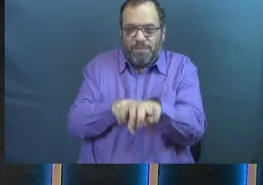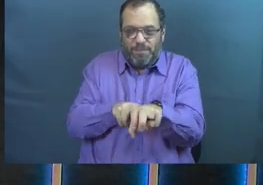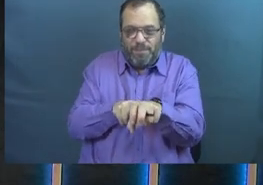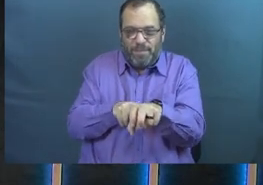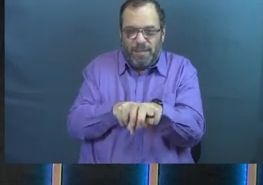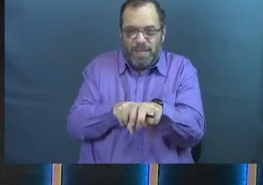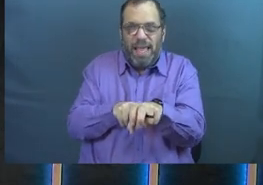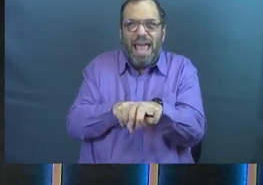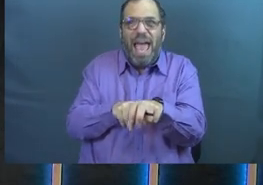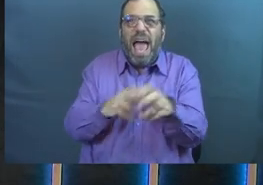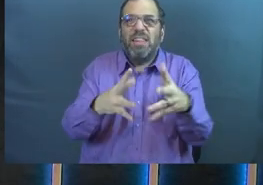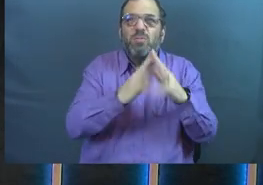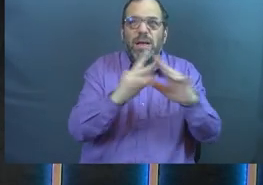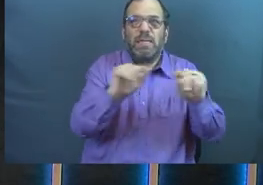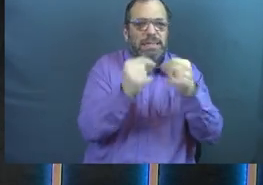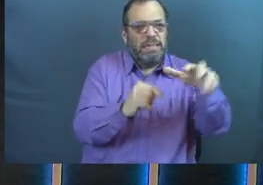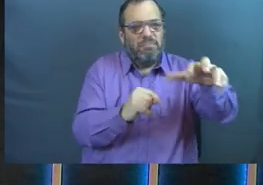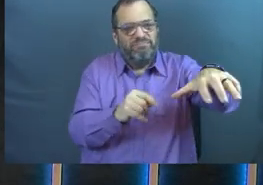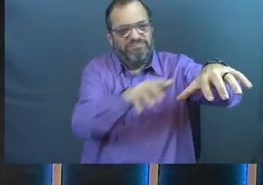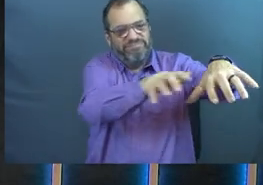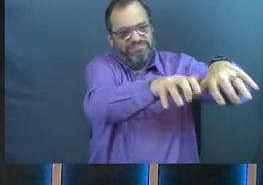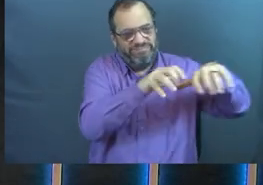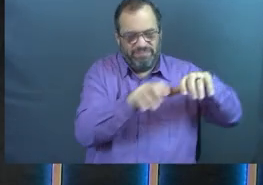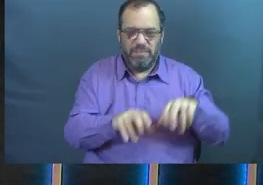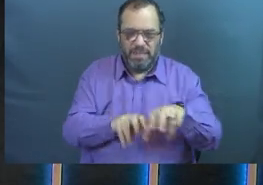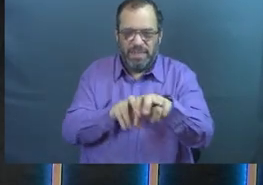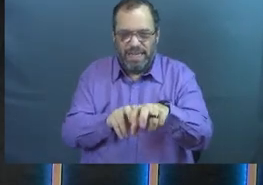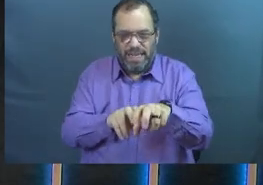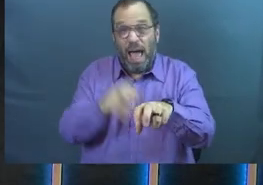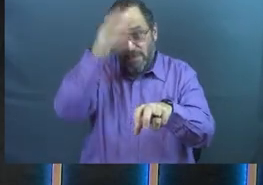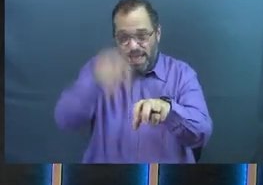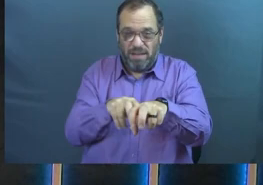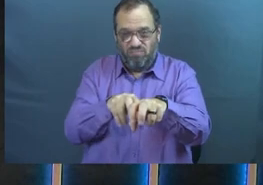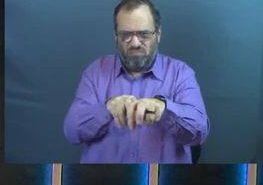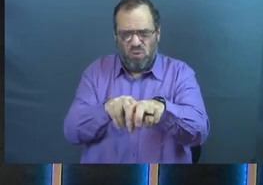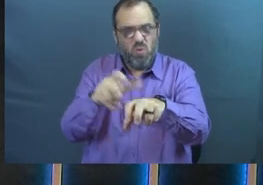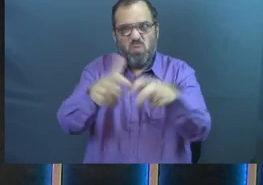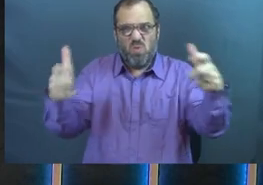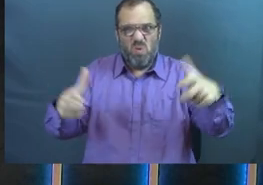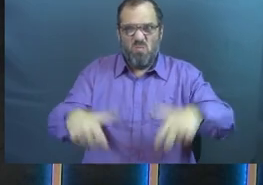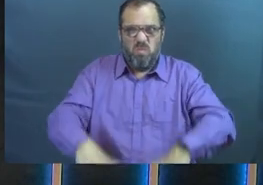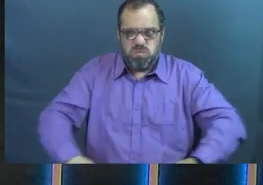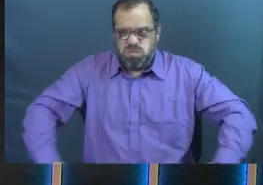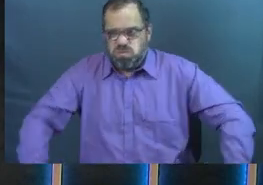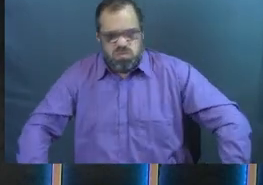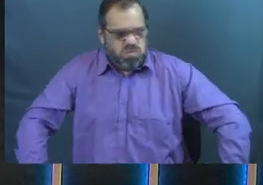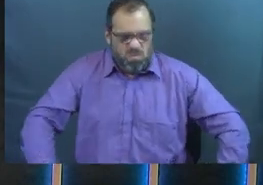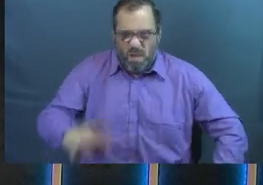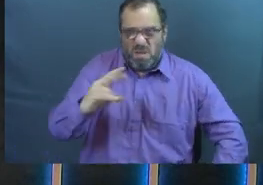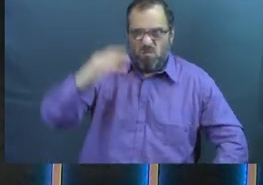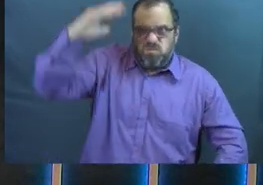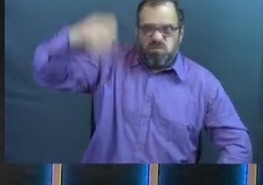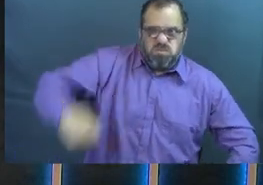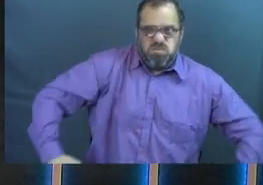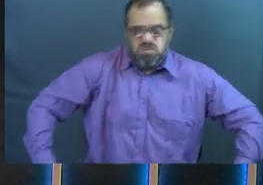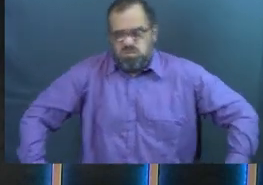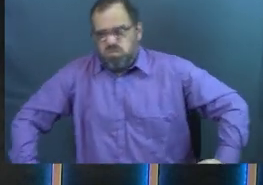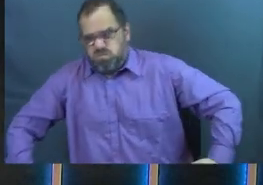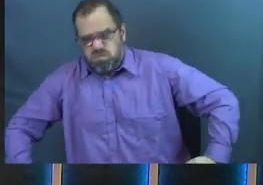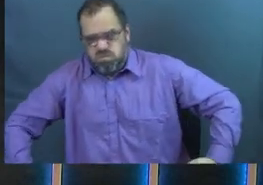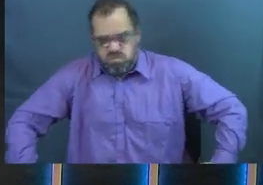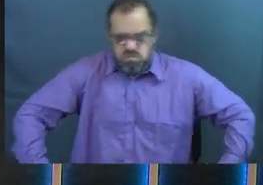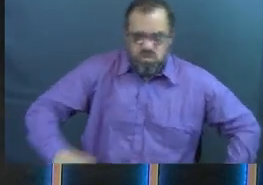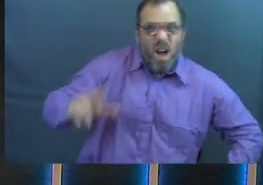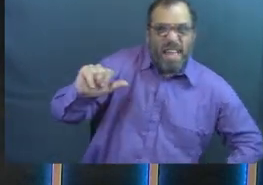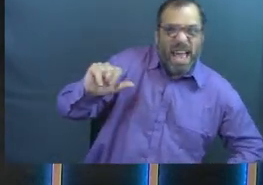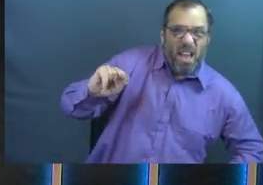was this wrestling team that had come, and there was this guy who was just huge guy, probably 7 foot tall, like Andre the Giant,